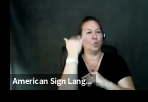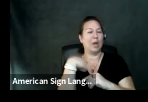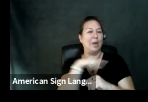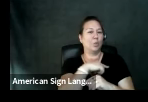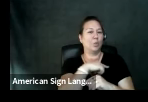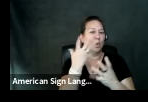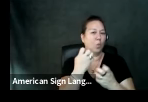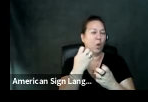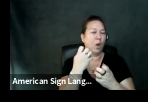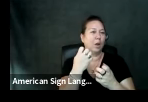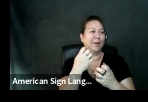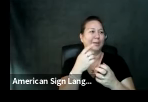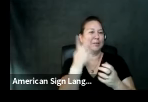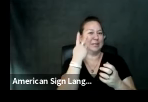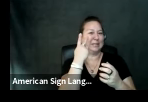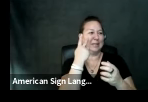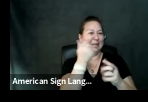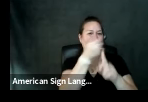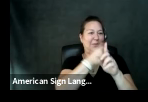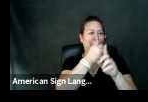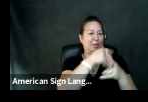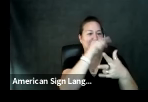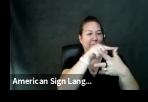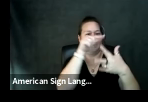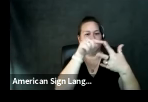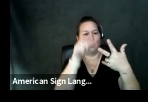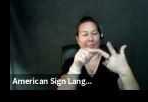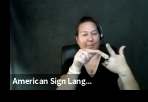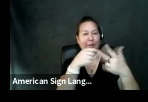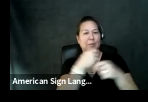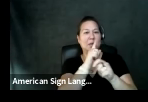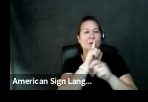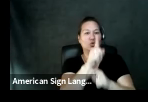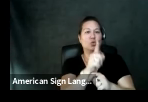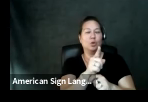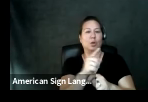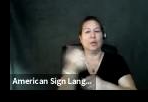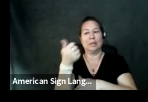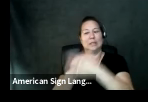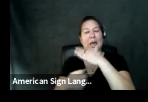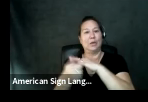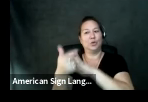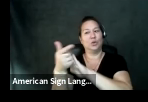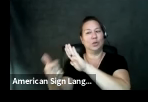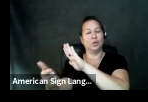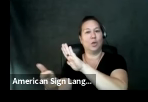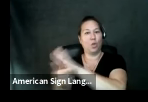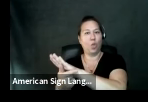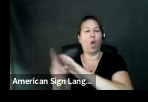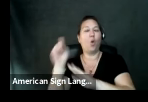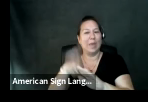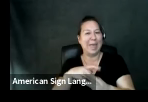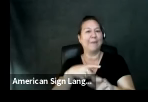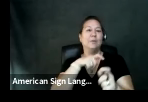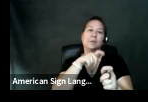the how, and the where. And that's why legally also we are asked to go through those specific steps. So we make